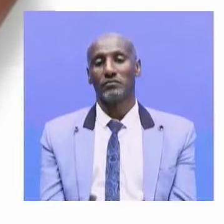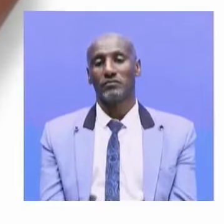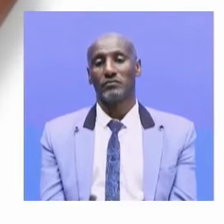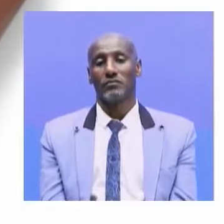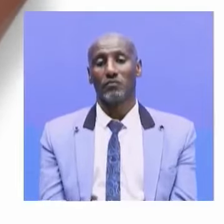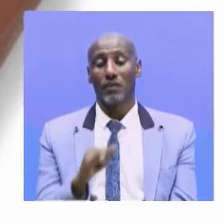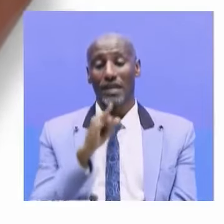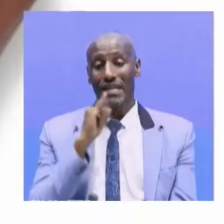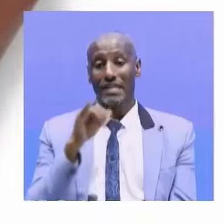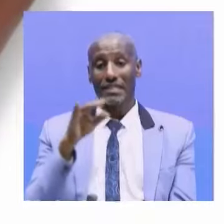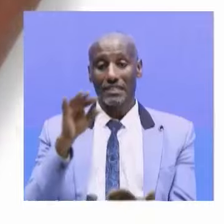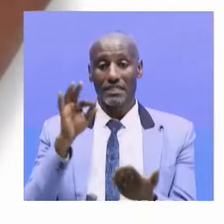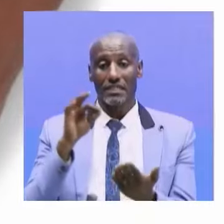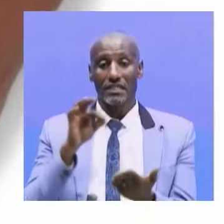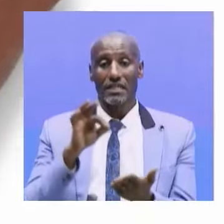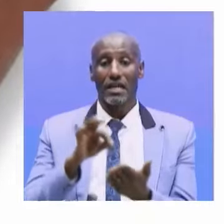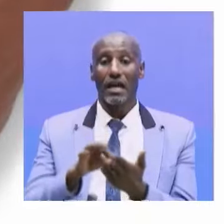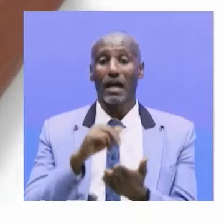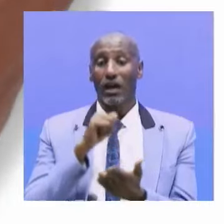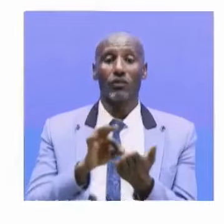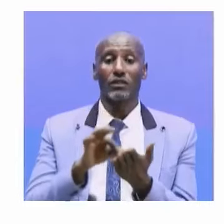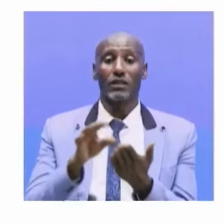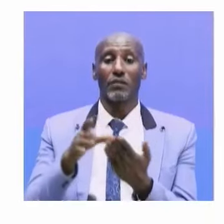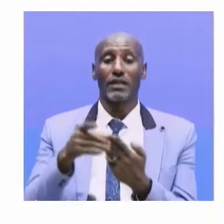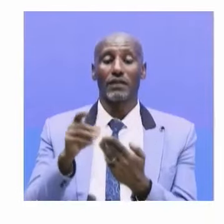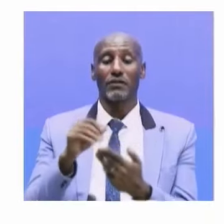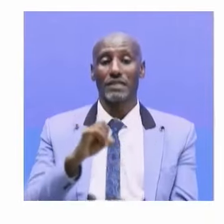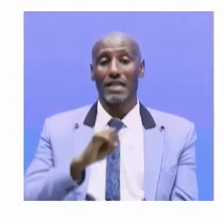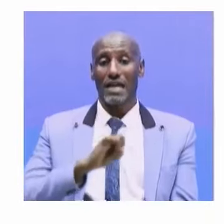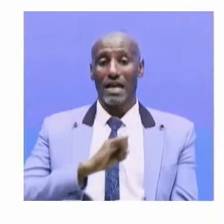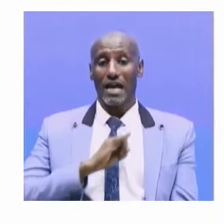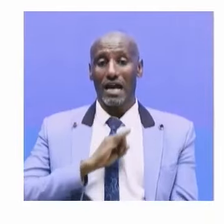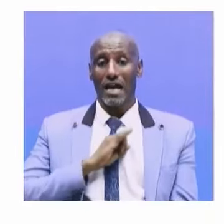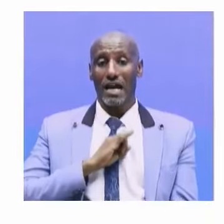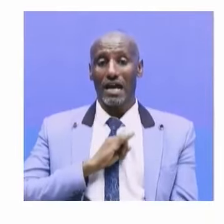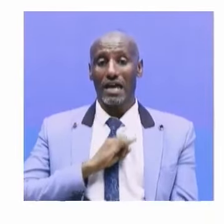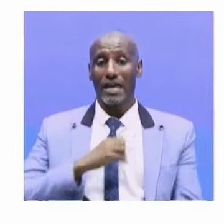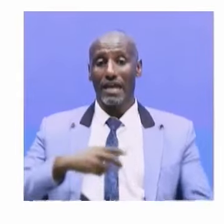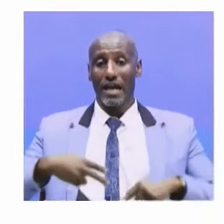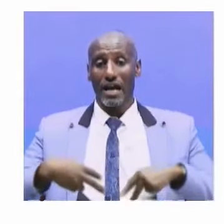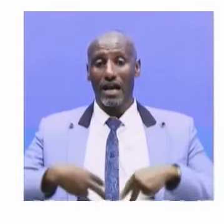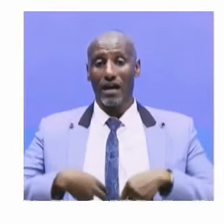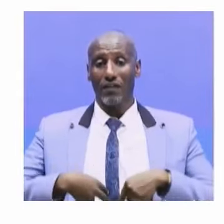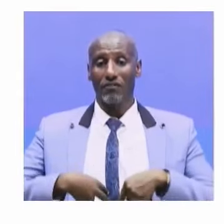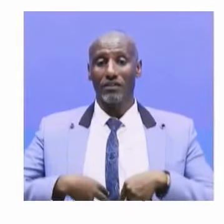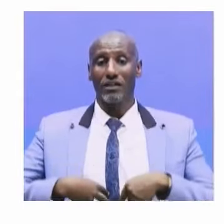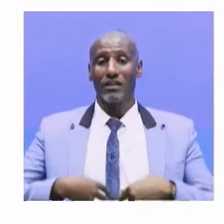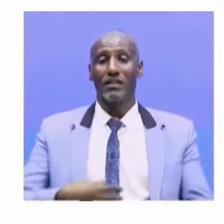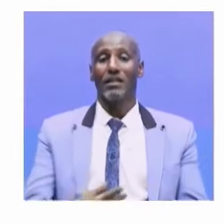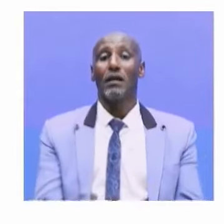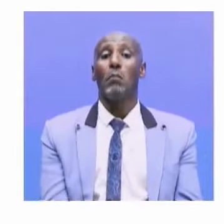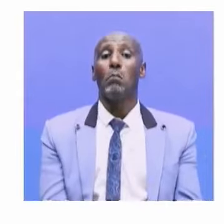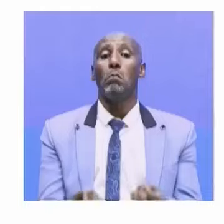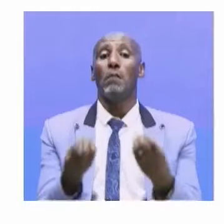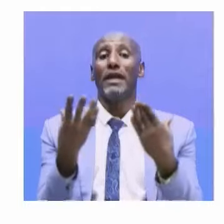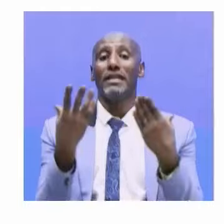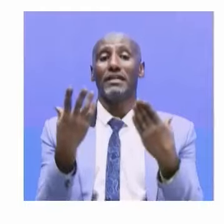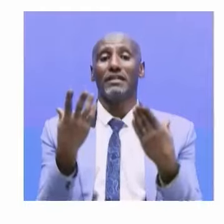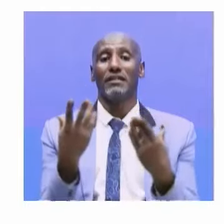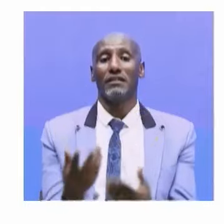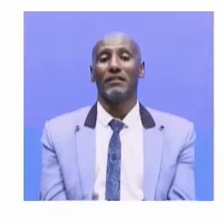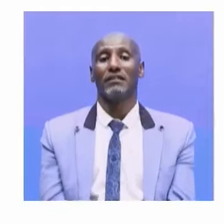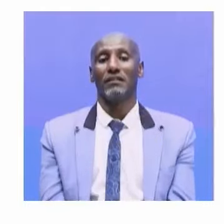is uncountable noun. I have many